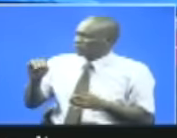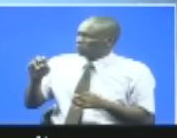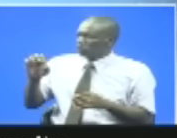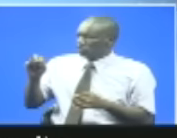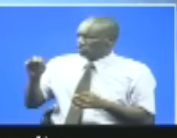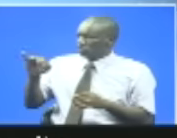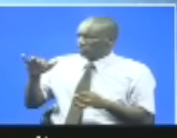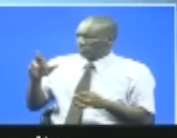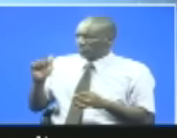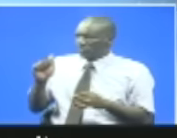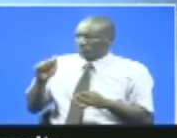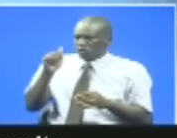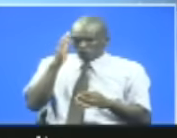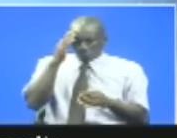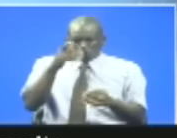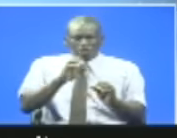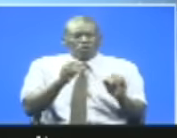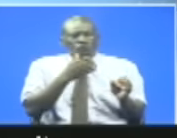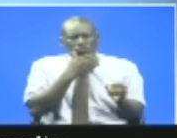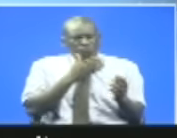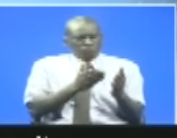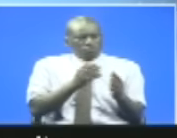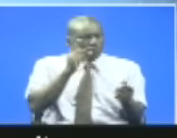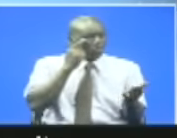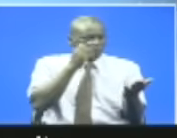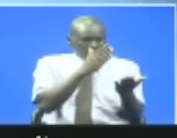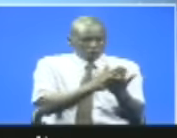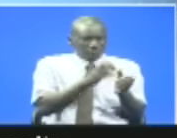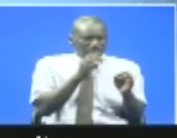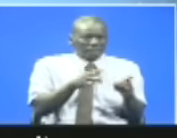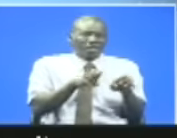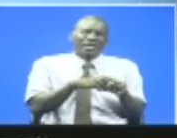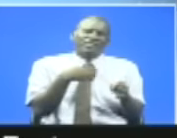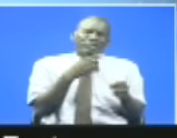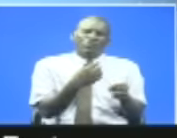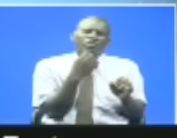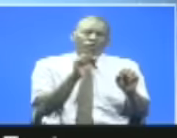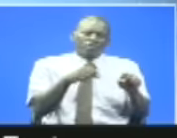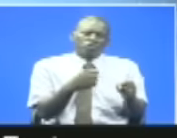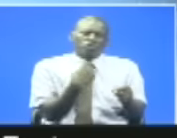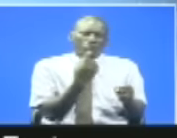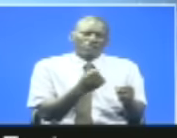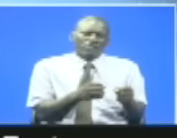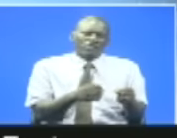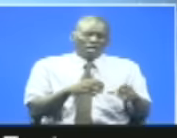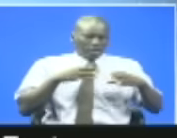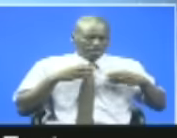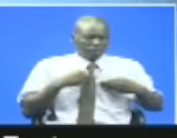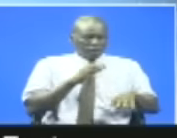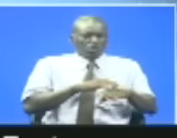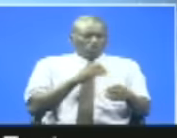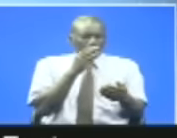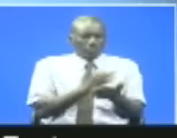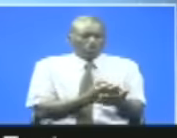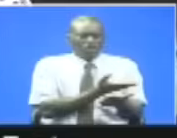You know, we are not magicians or prophets. So, like he said, we can only take it in good faith. That these fellows are